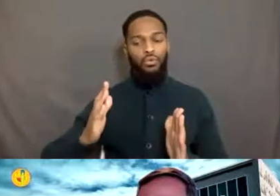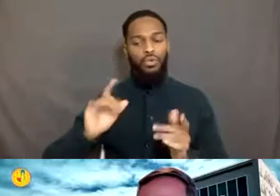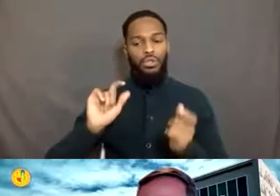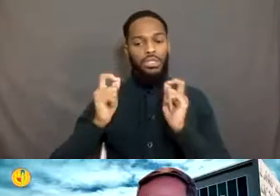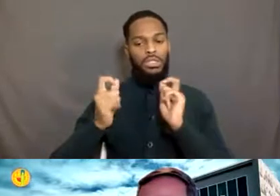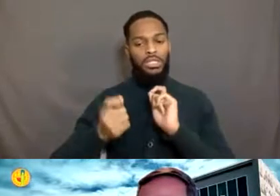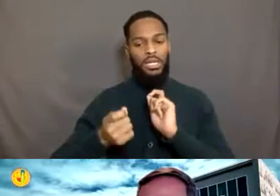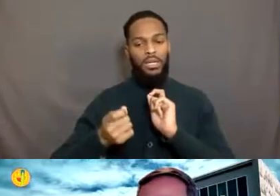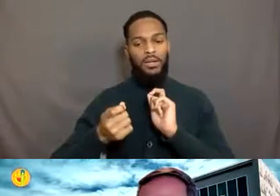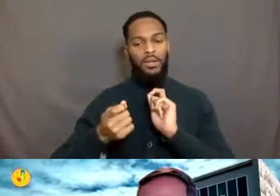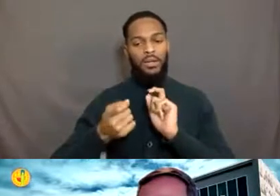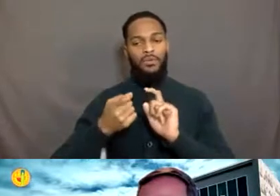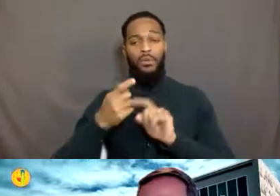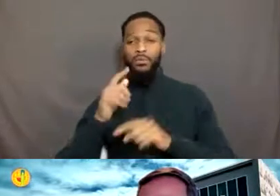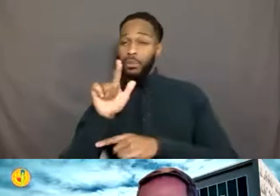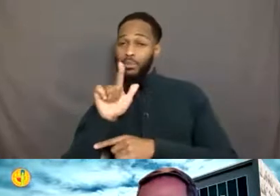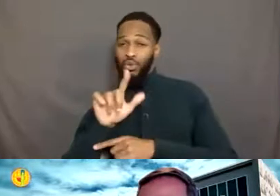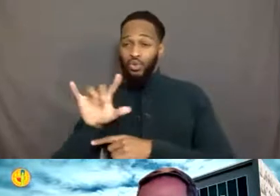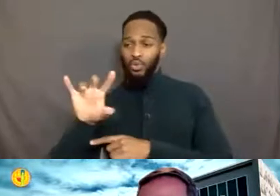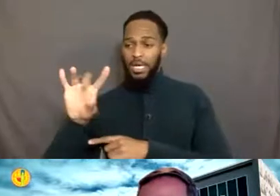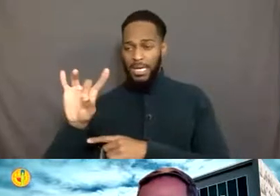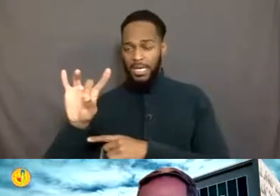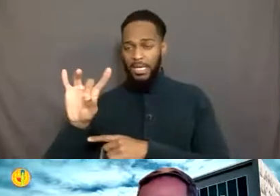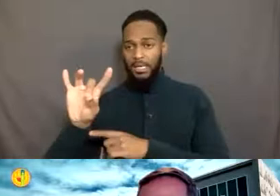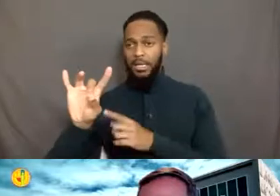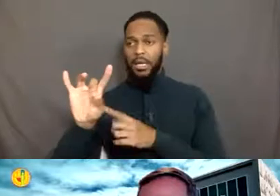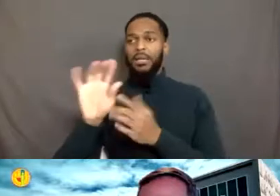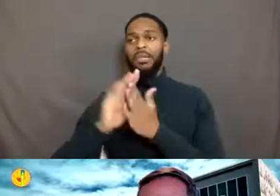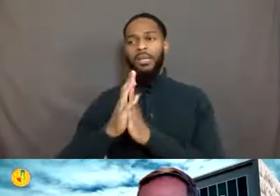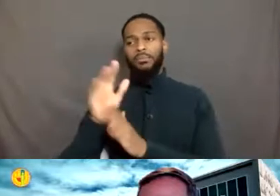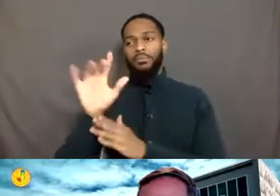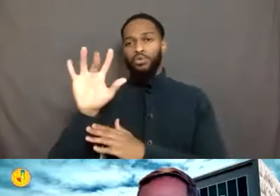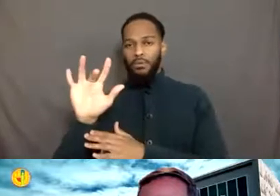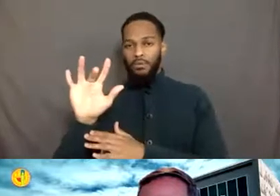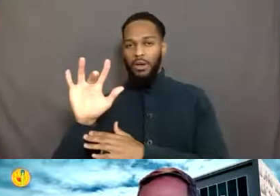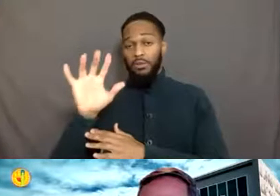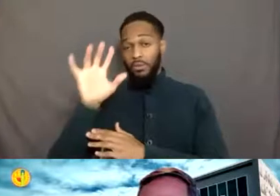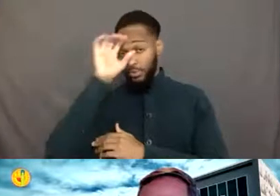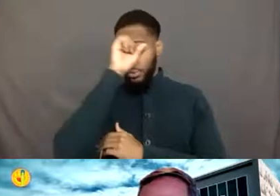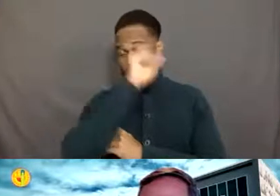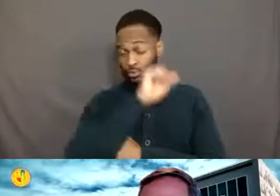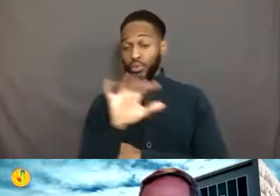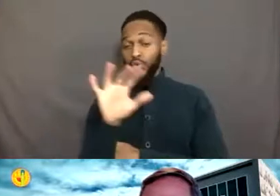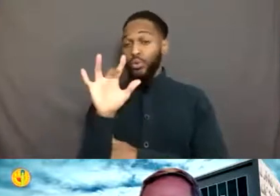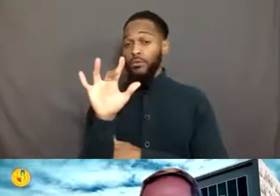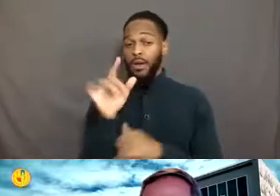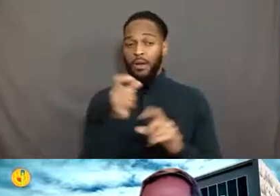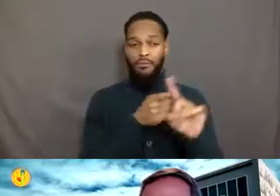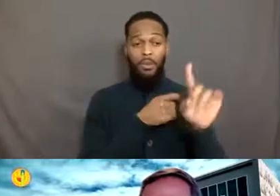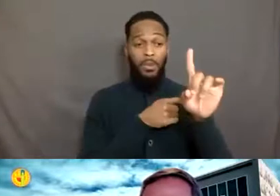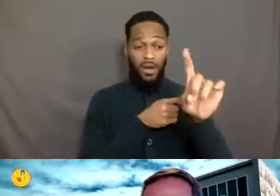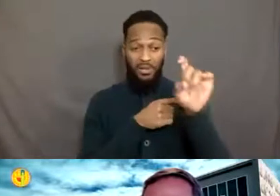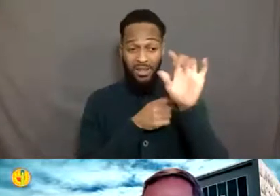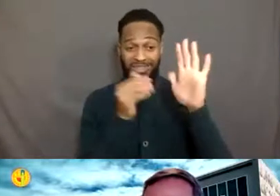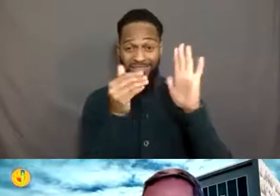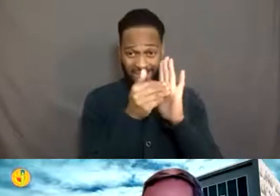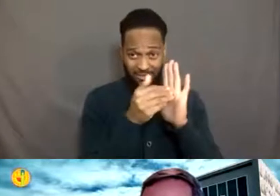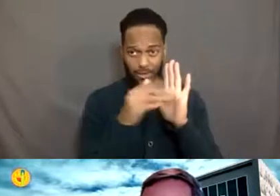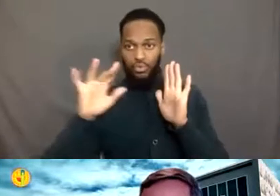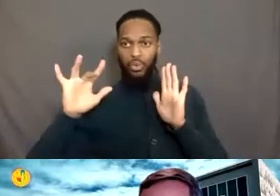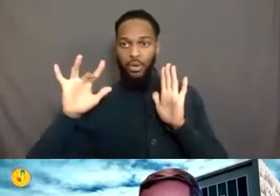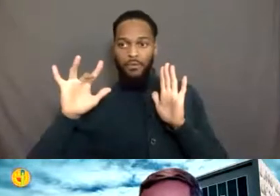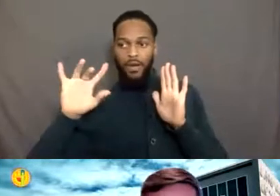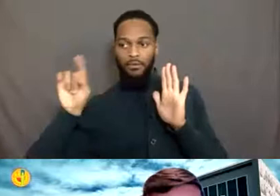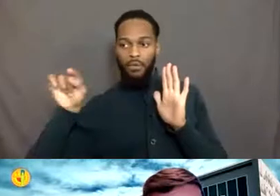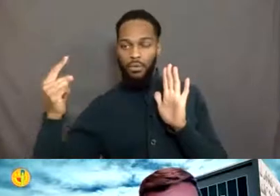break to 28. That was adjusted a week later to 25. So let's assume 25 is the operative standard. Right now, Los Angeles is about